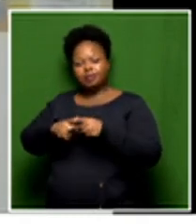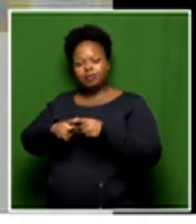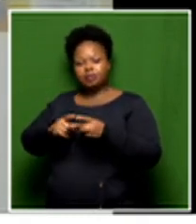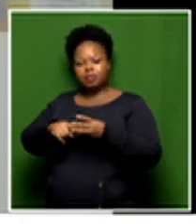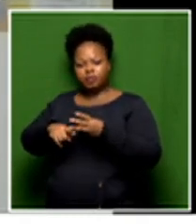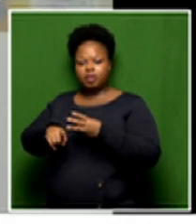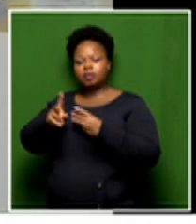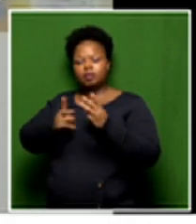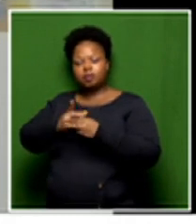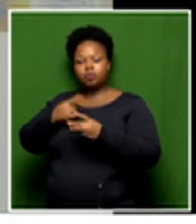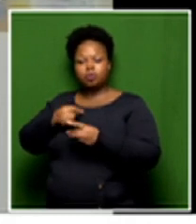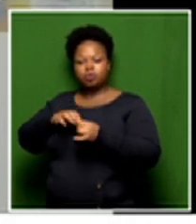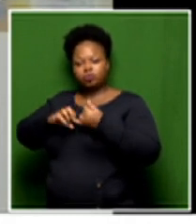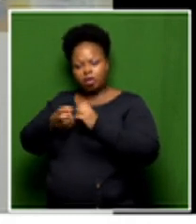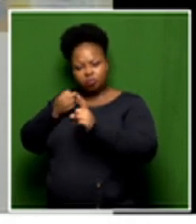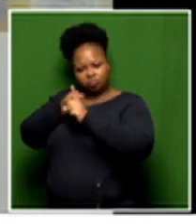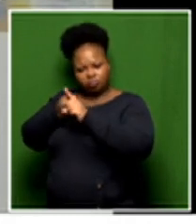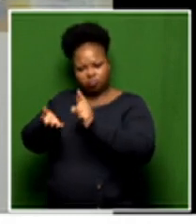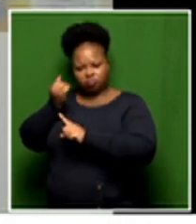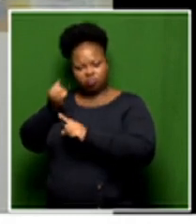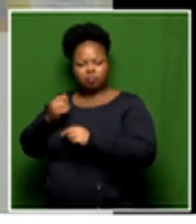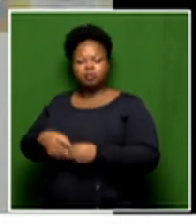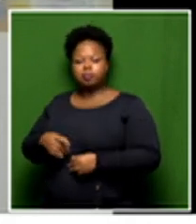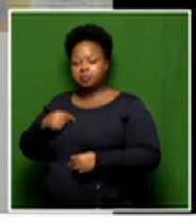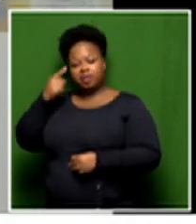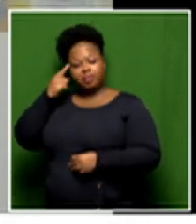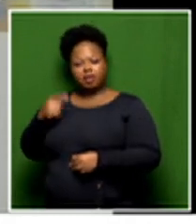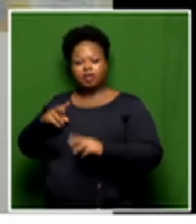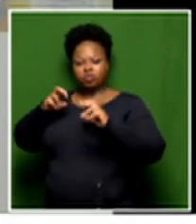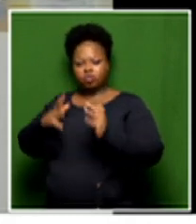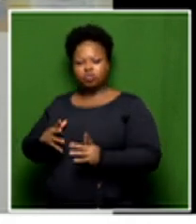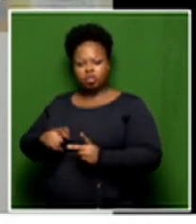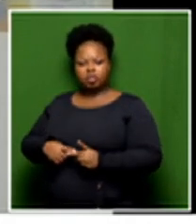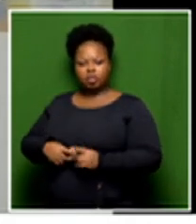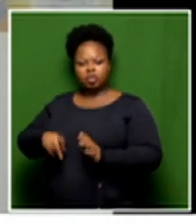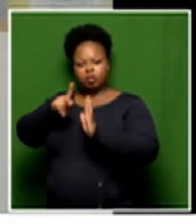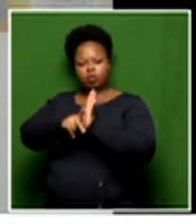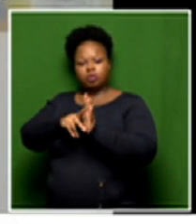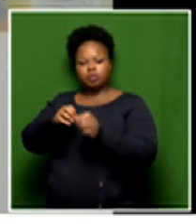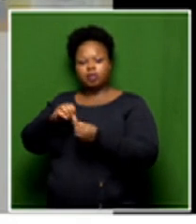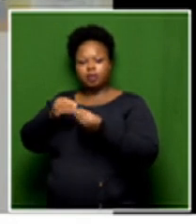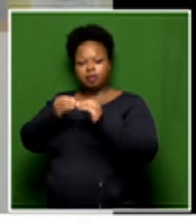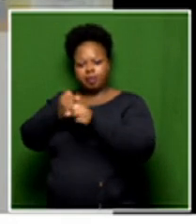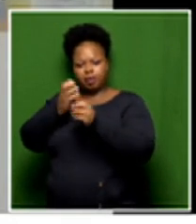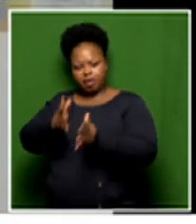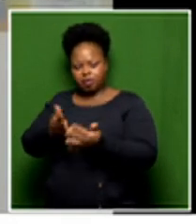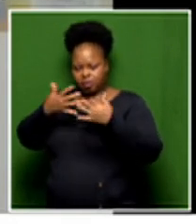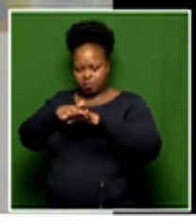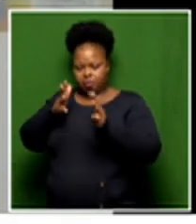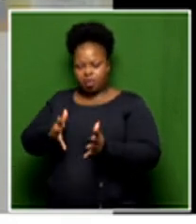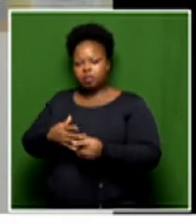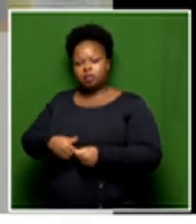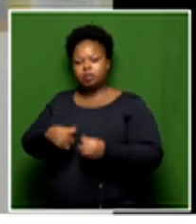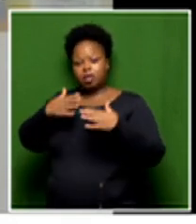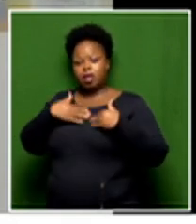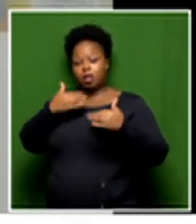prevention fall through the cracks. And so I think researchers, policymakers, and implementers, so health